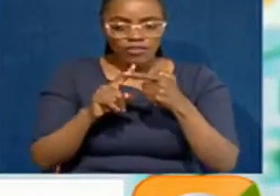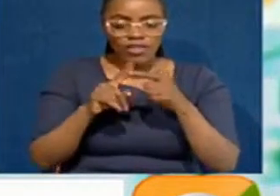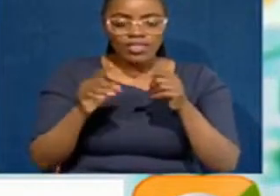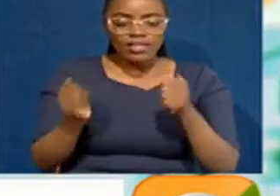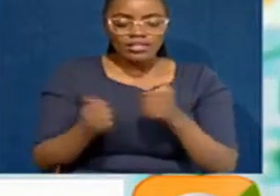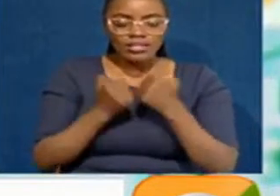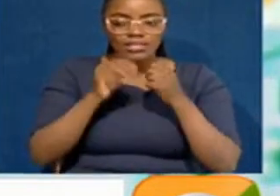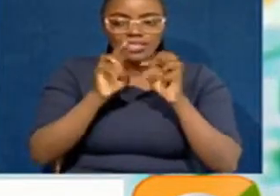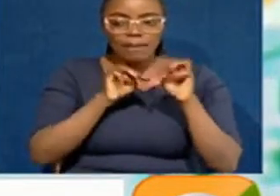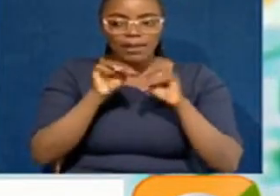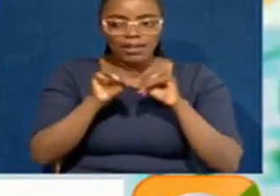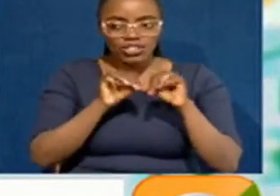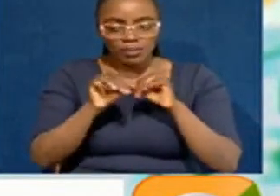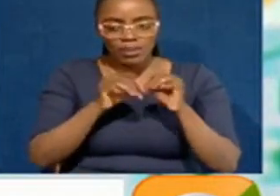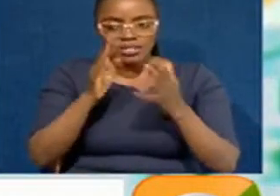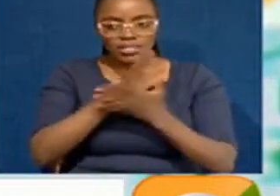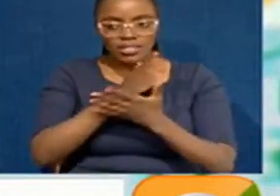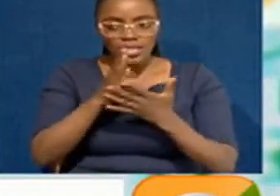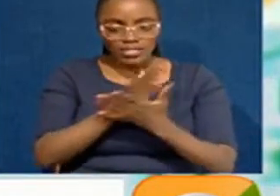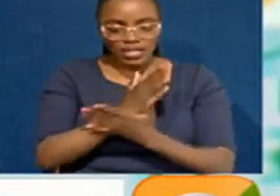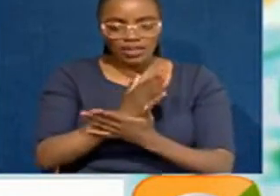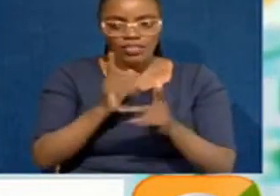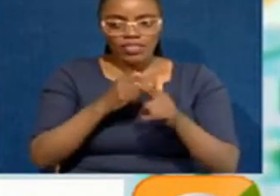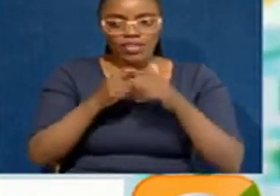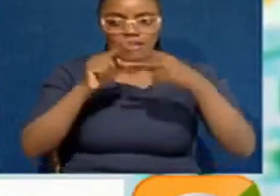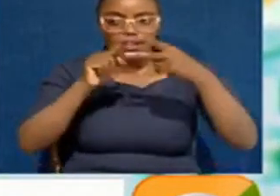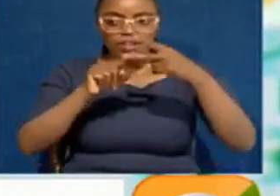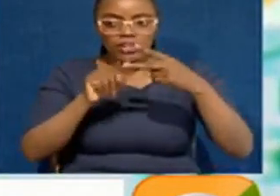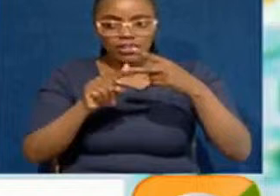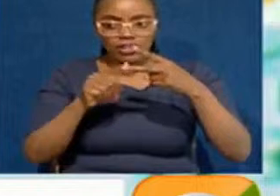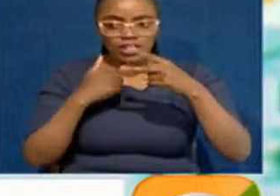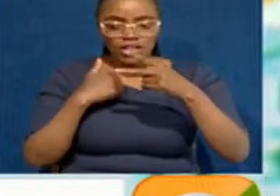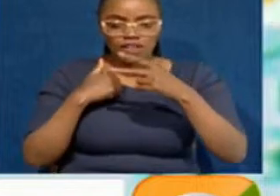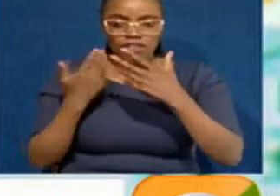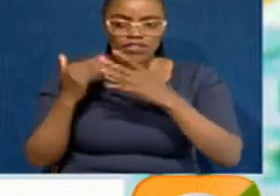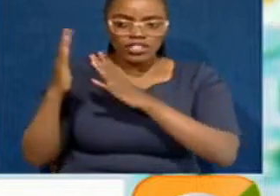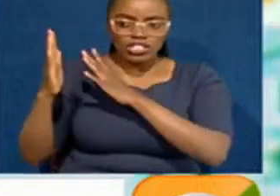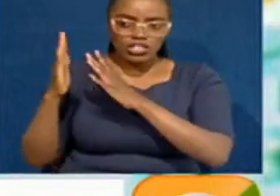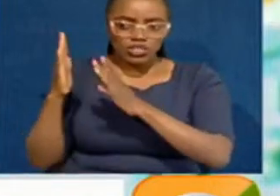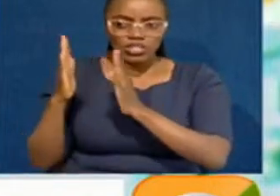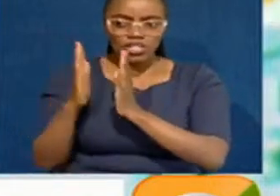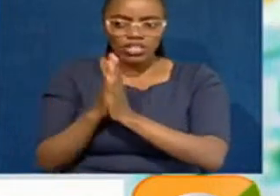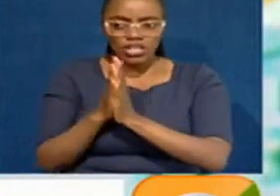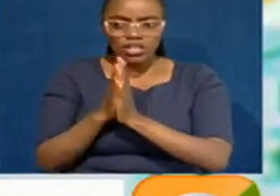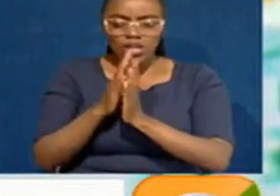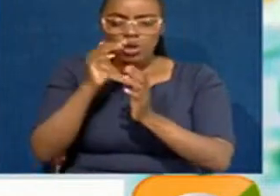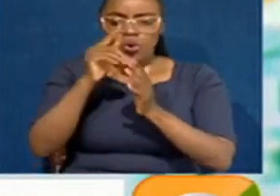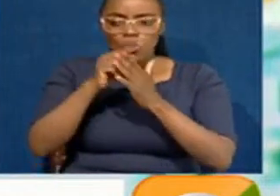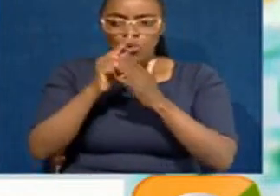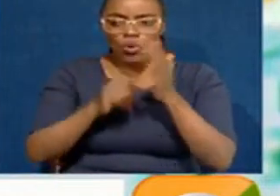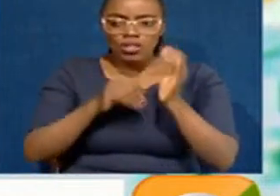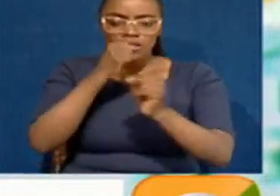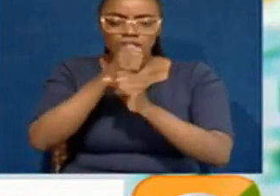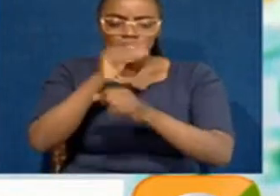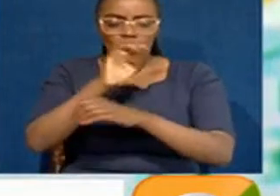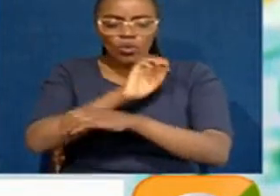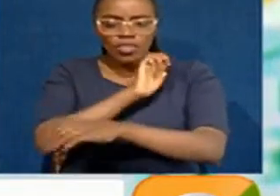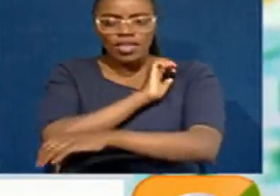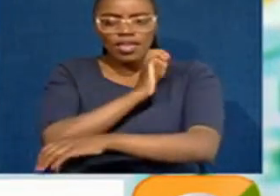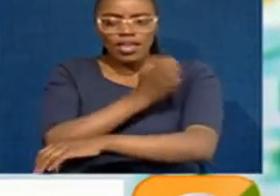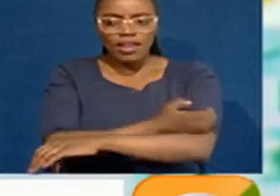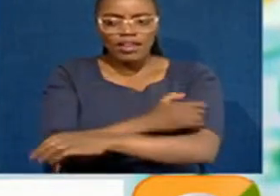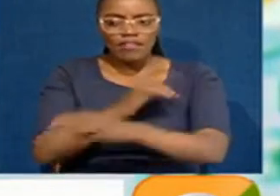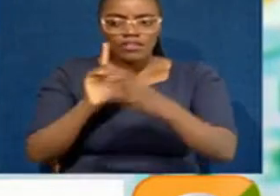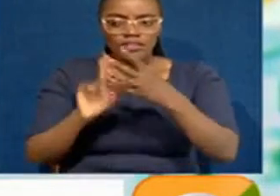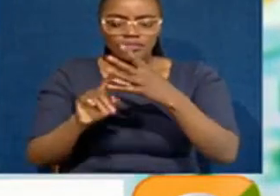management sector. Right. The second one is agriculture and food security. The third one is water and energy. The fourth